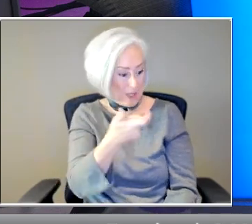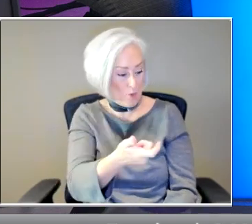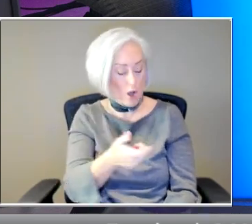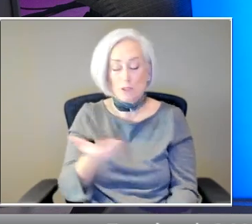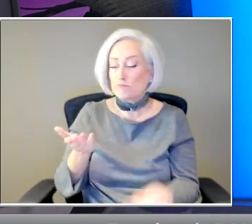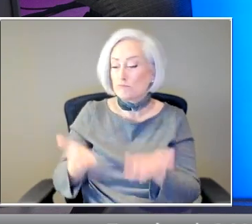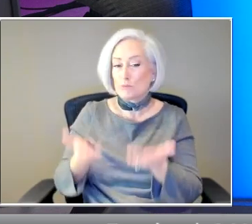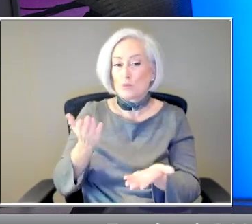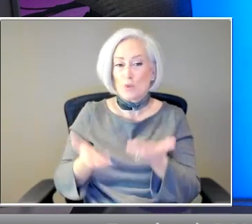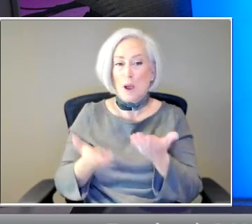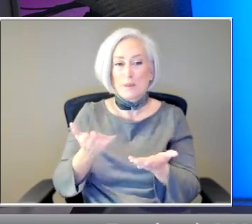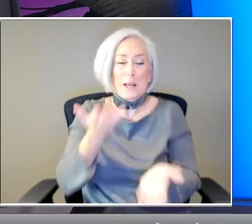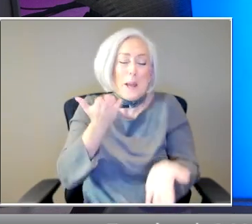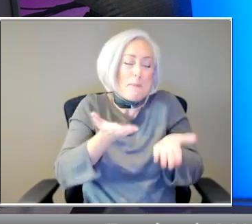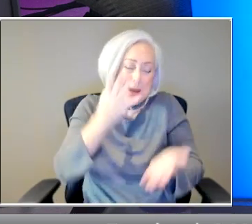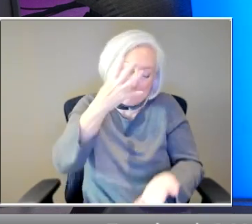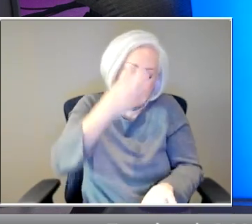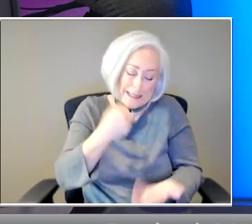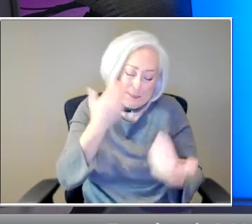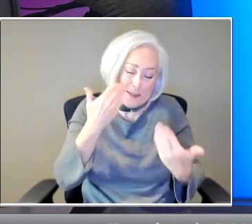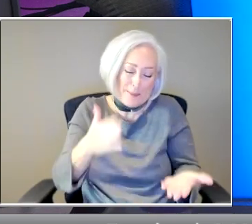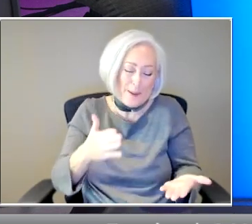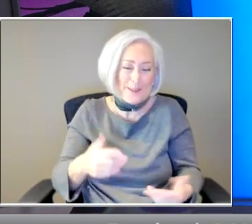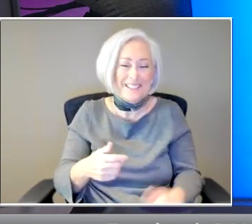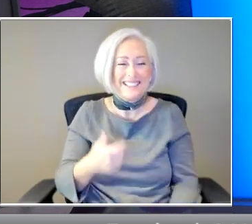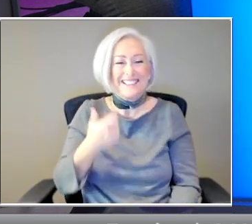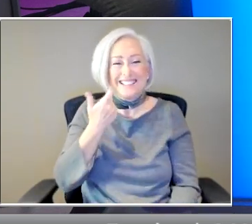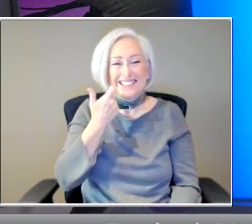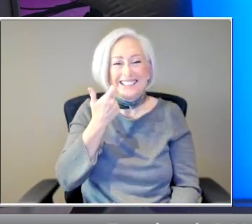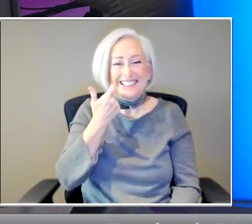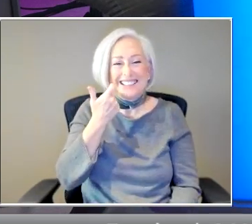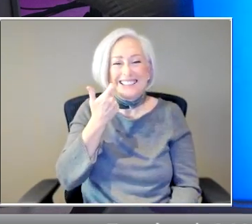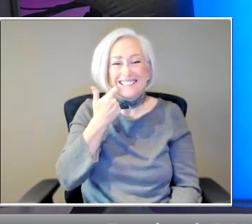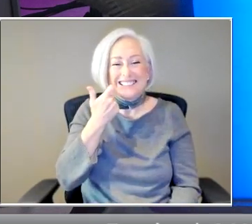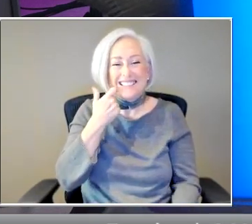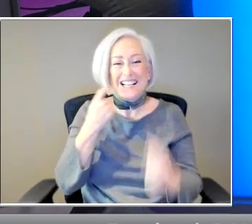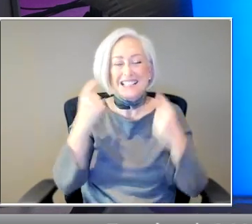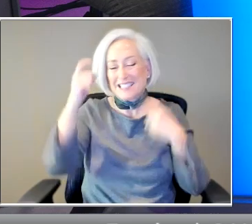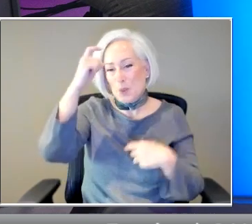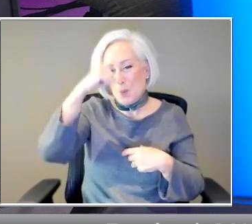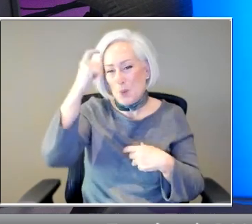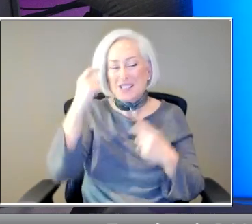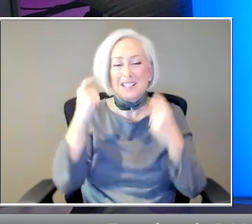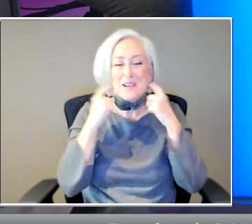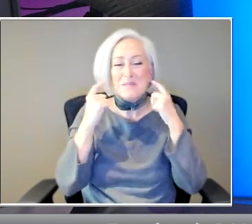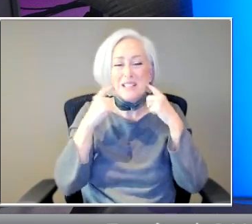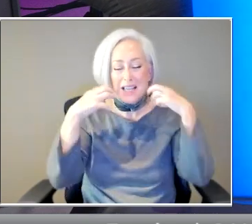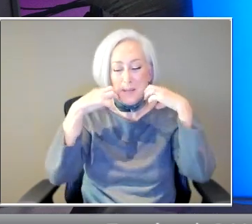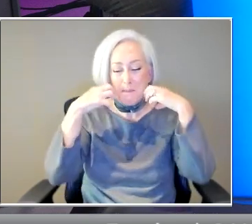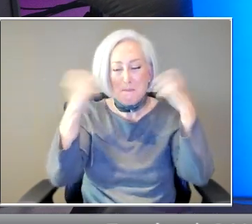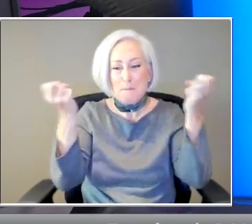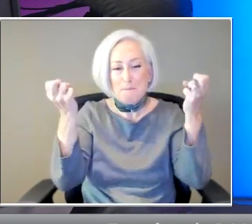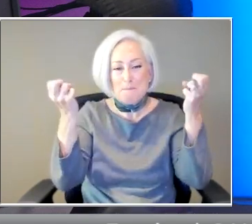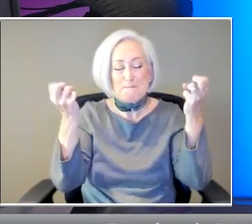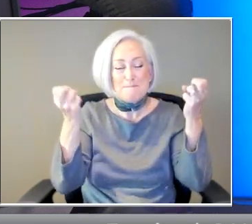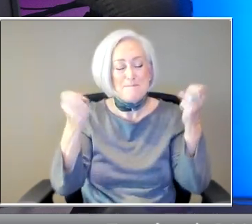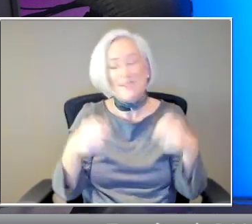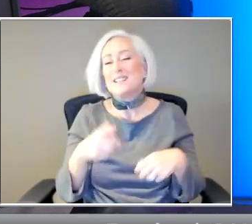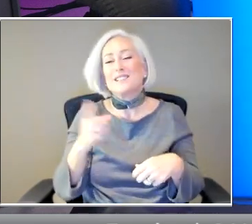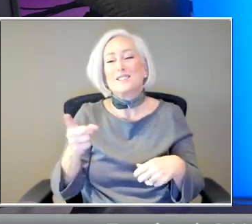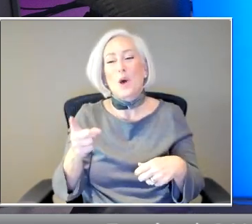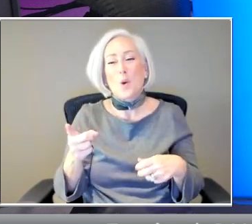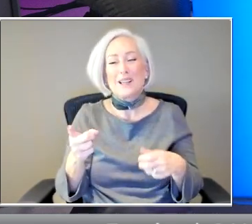asleep. He just had his Noah wisdom got a teeth keeper. removed. He what? He just had his wisdom teeth removed. Jeez. So He's hopeless. He's helpless now, right